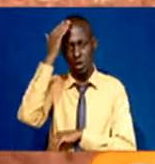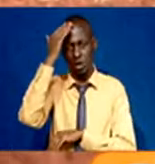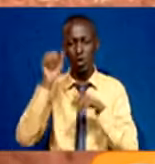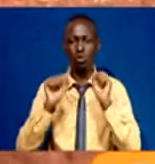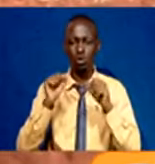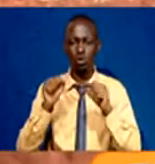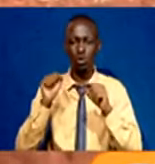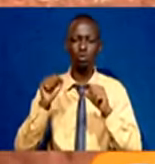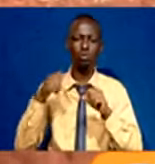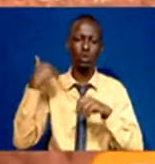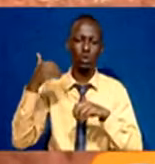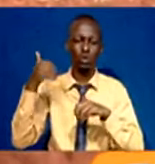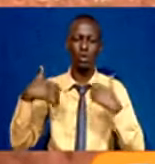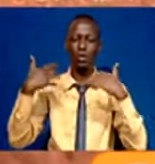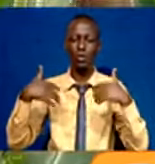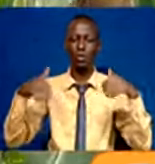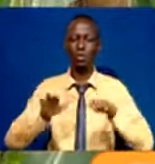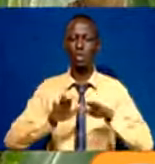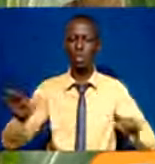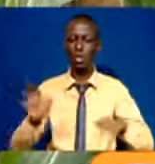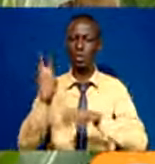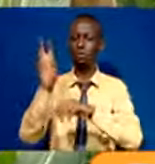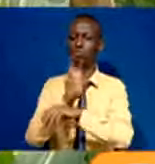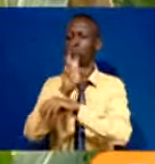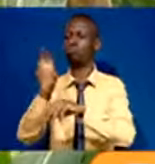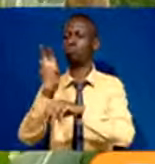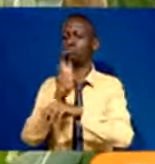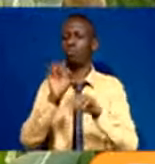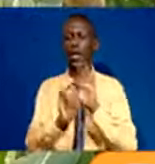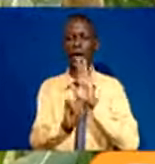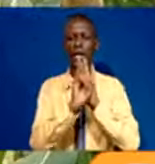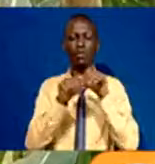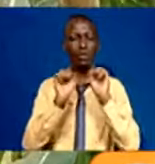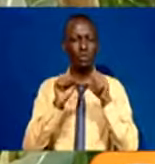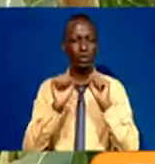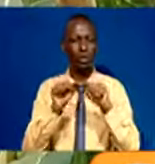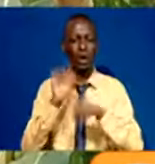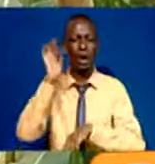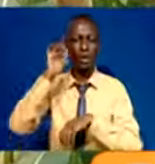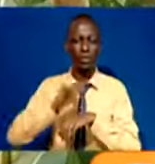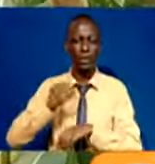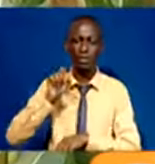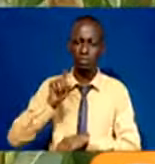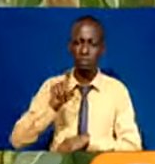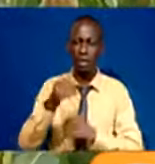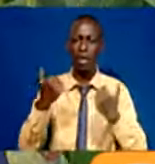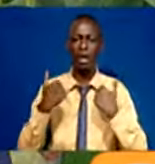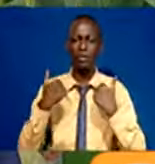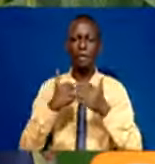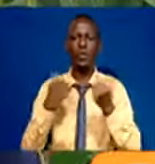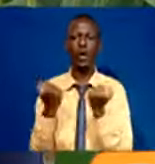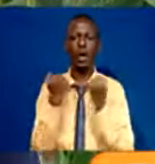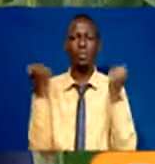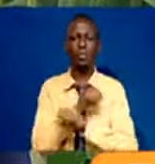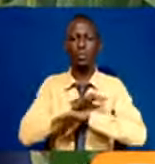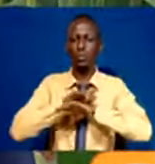regular scouting of fields to help identify any signs of fall armyworm infestation before it spreads. We